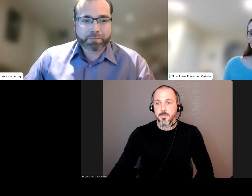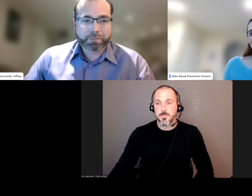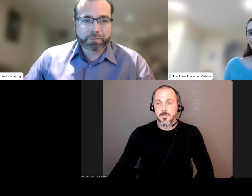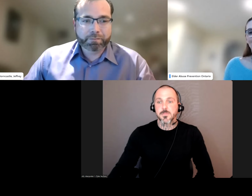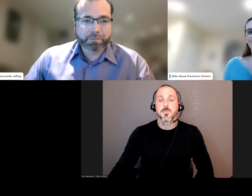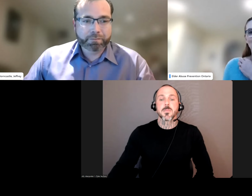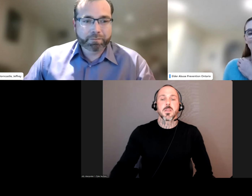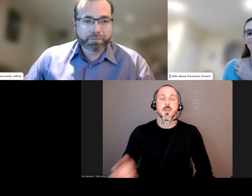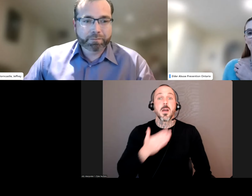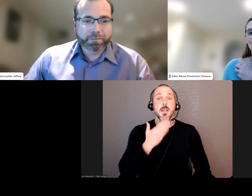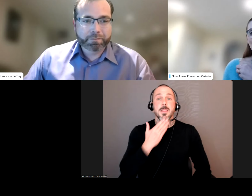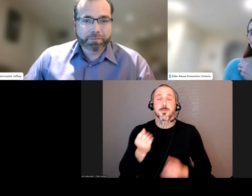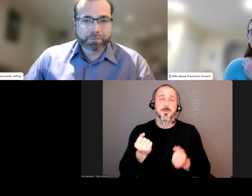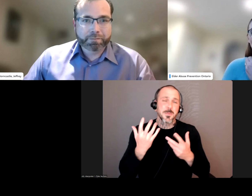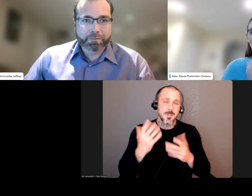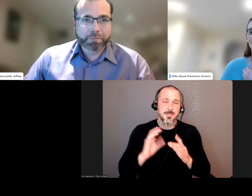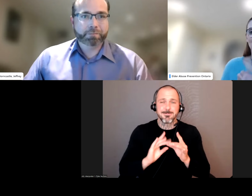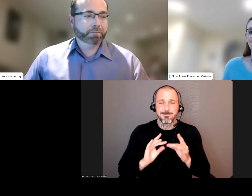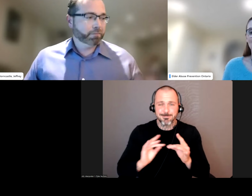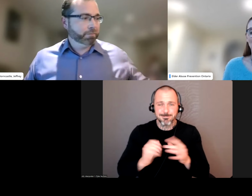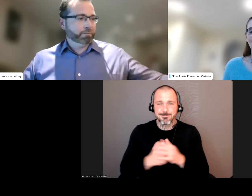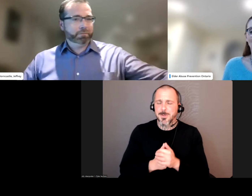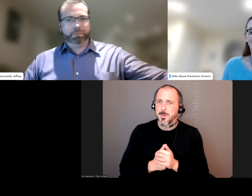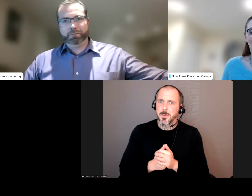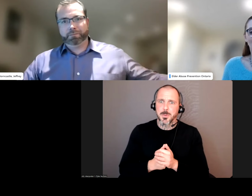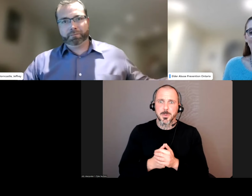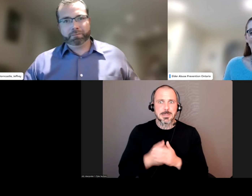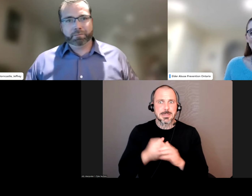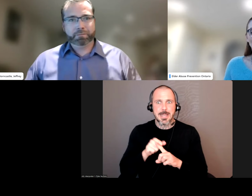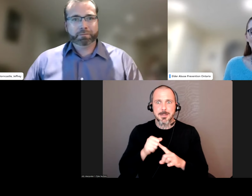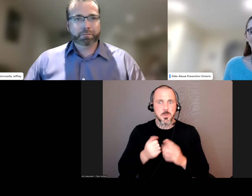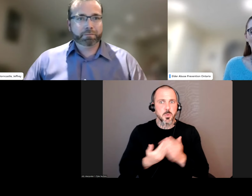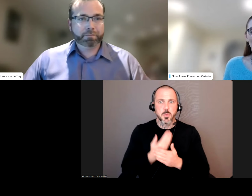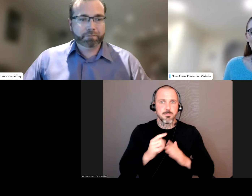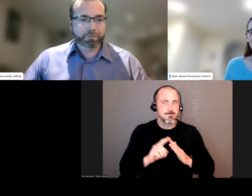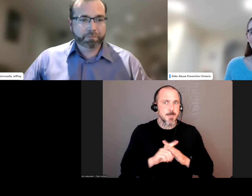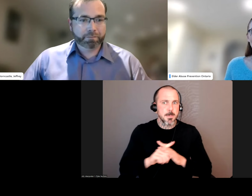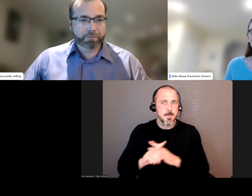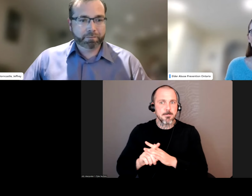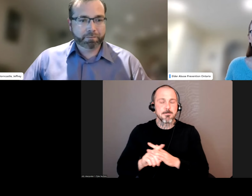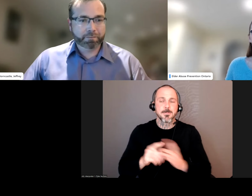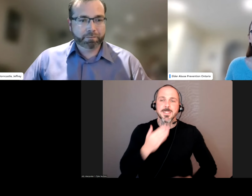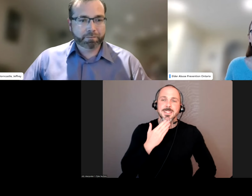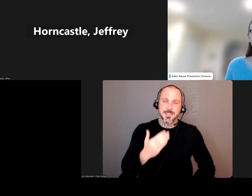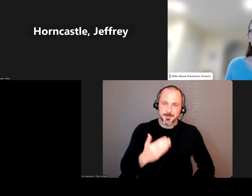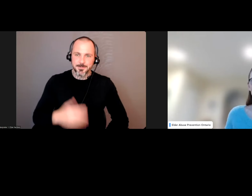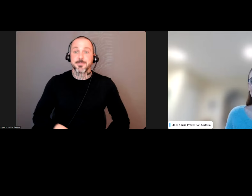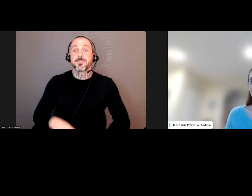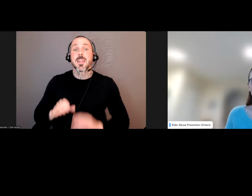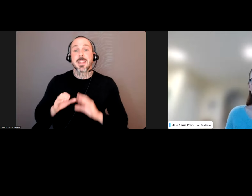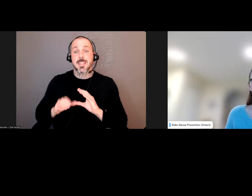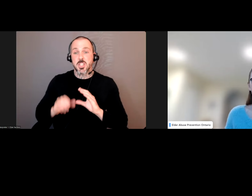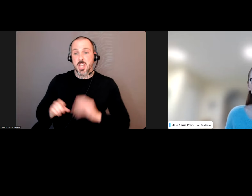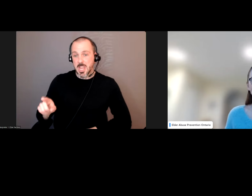overview, all the different scams. And we know there's so many different new ones all the time. I did put some links in the chat box during the